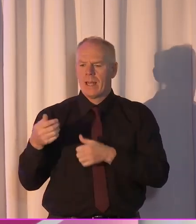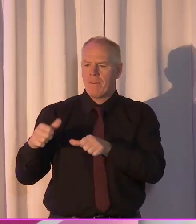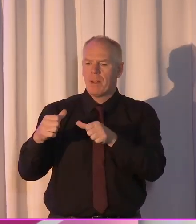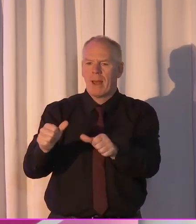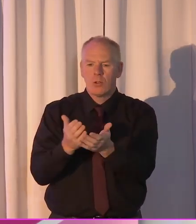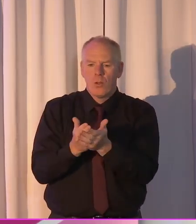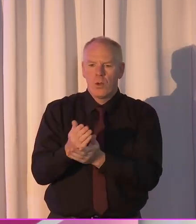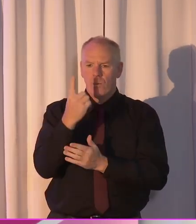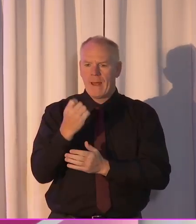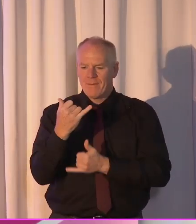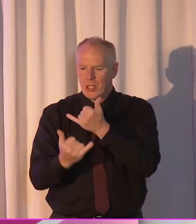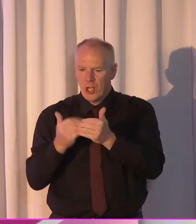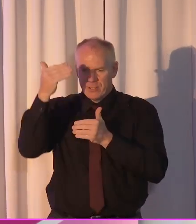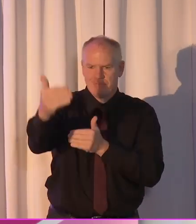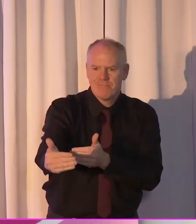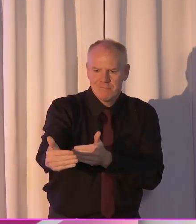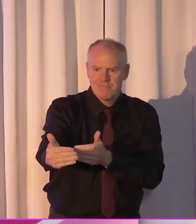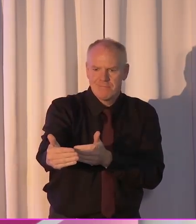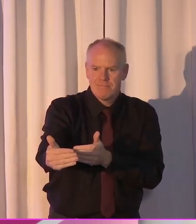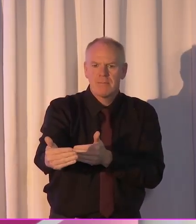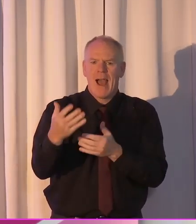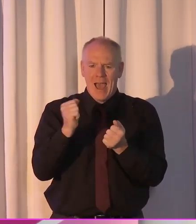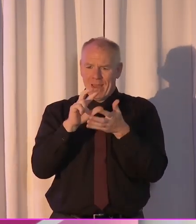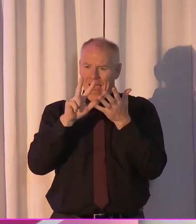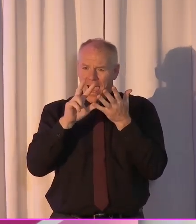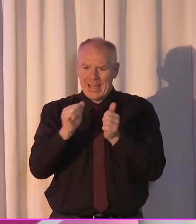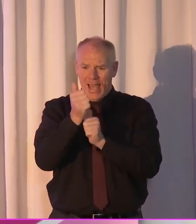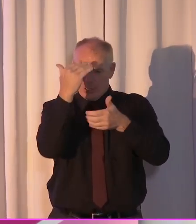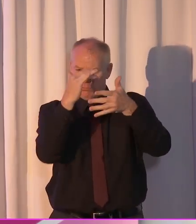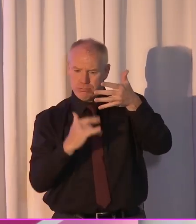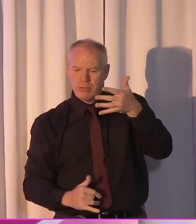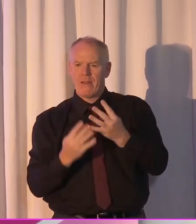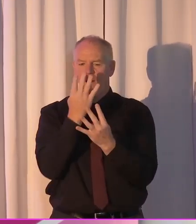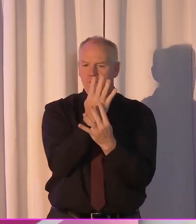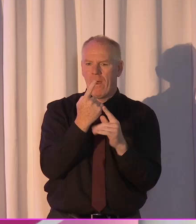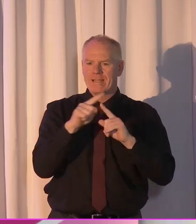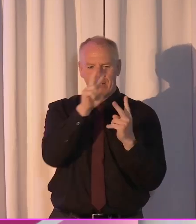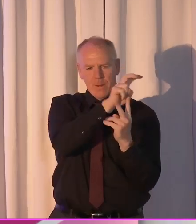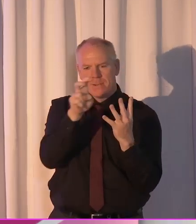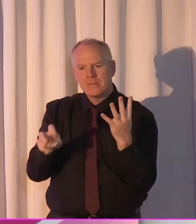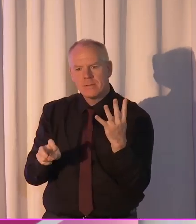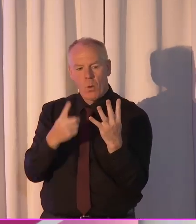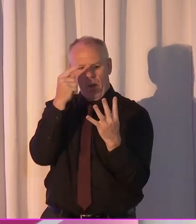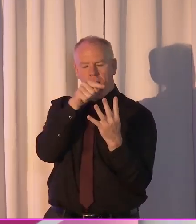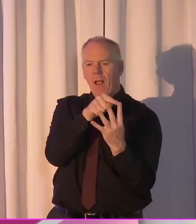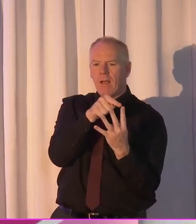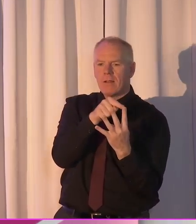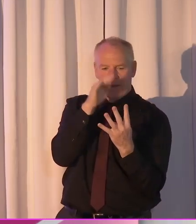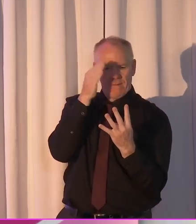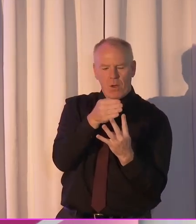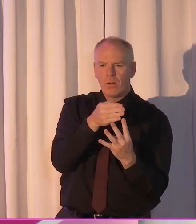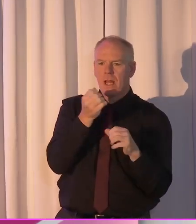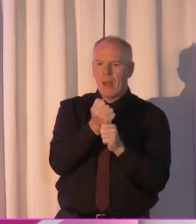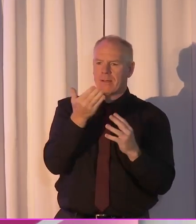an 18-month period and includes over 80 actions across 4 pillars, one of which, fittingly for today's focus,